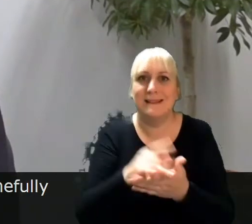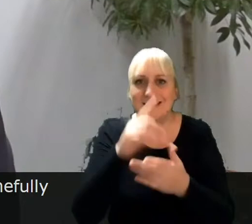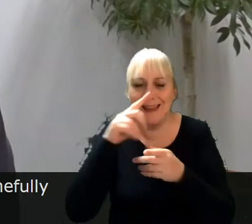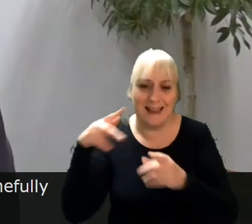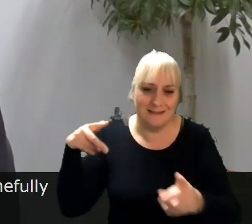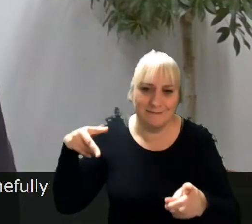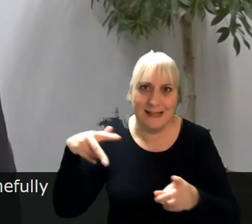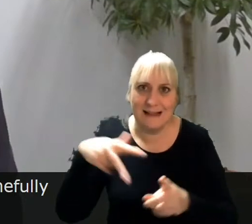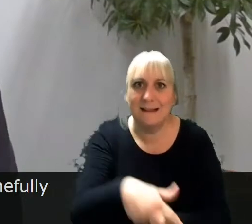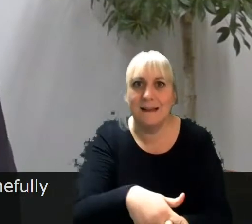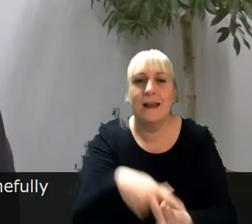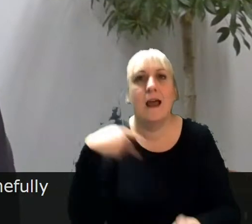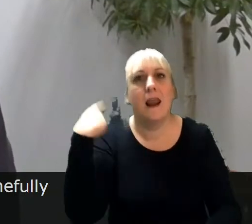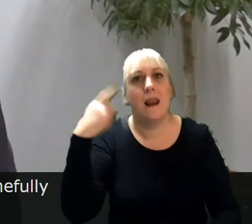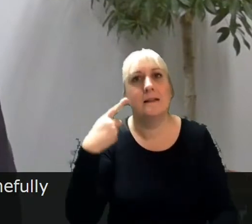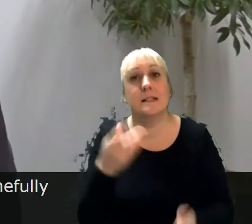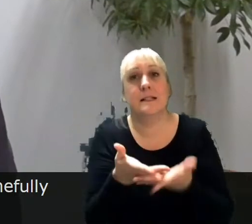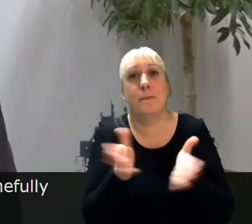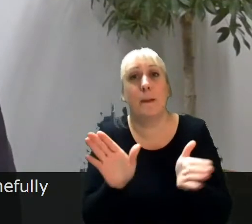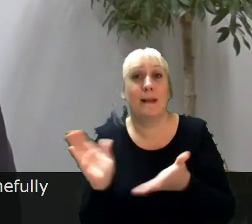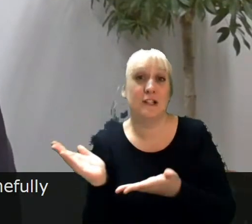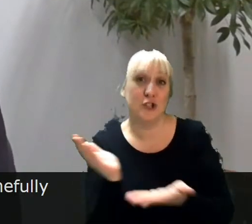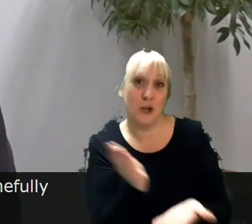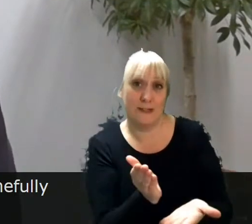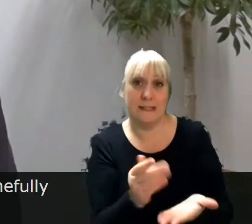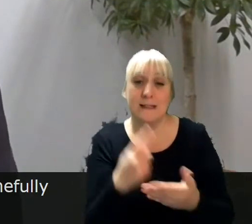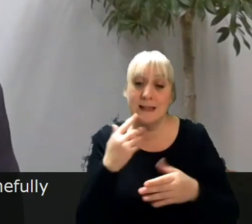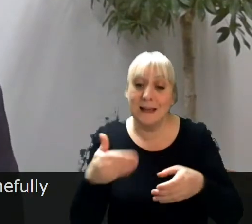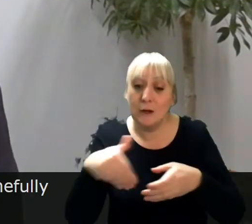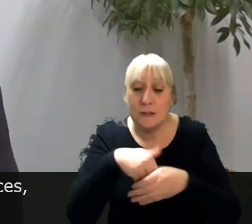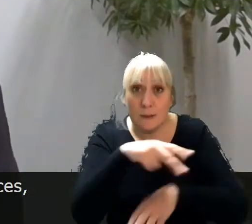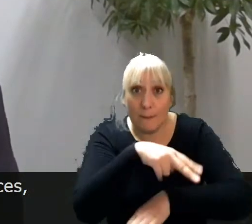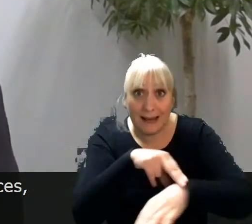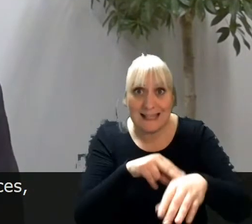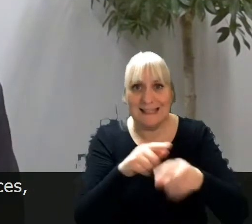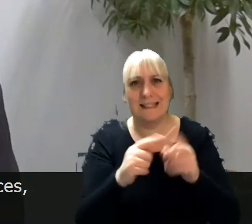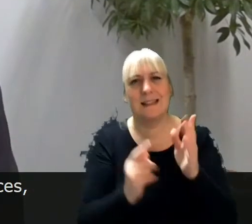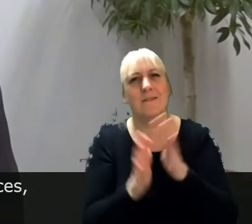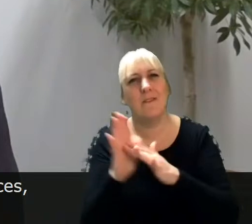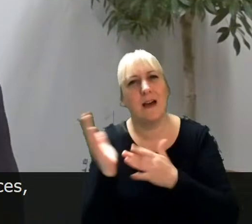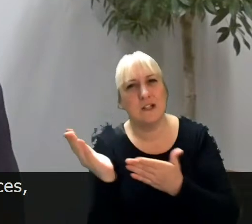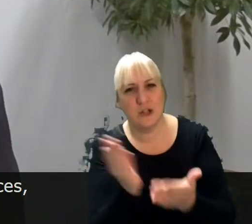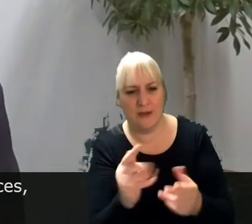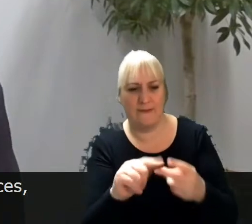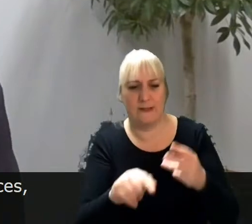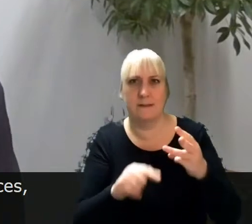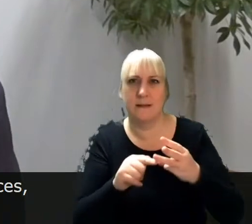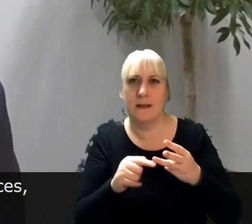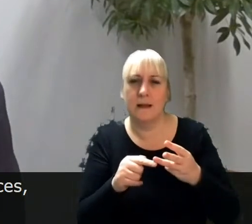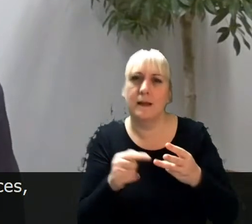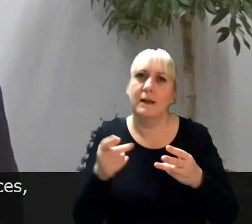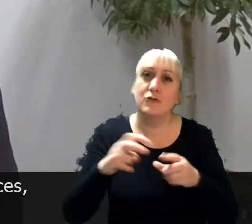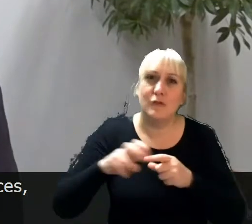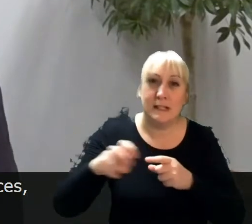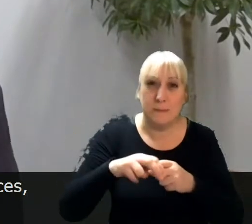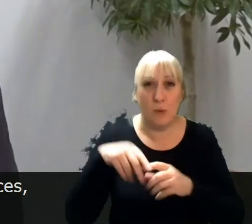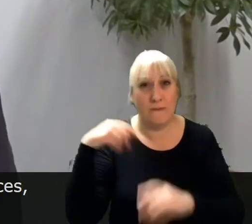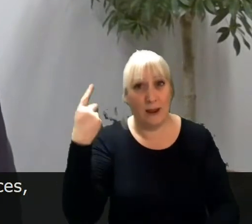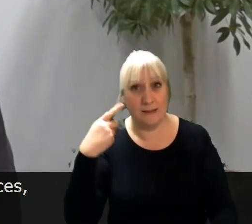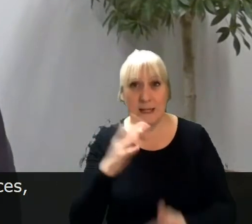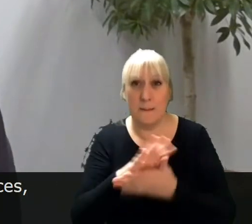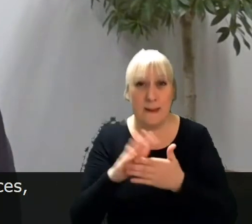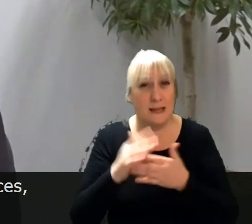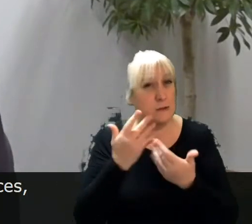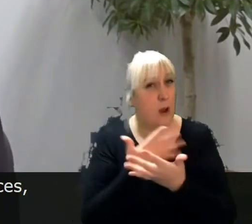the police, fire service, and Transport for London, with a new round of spending cuts.